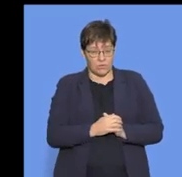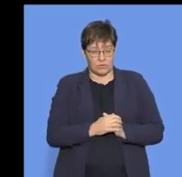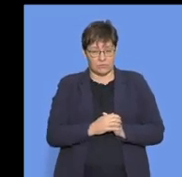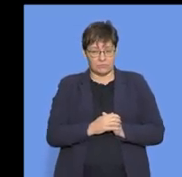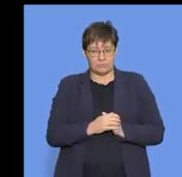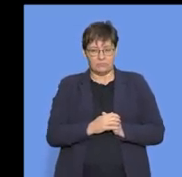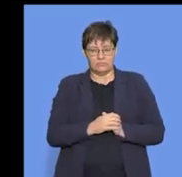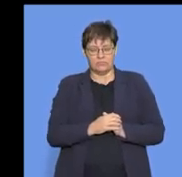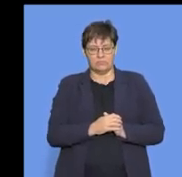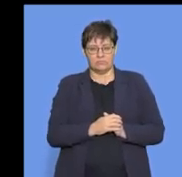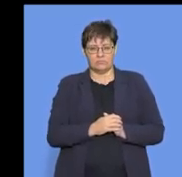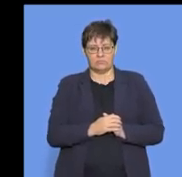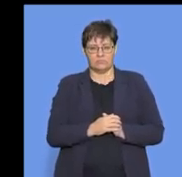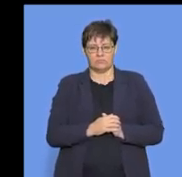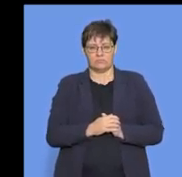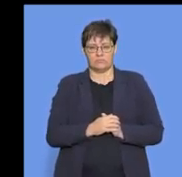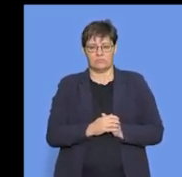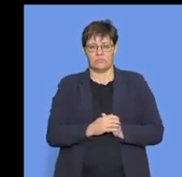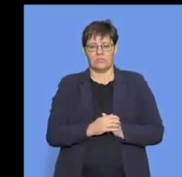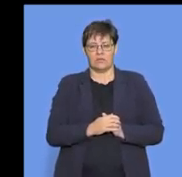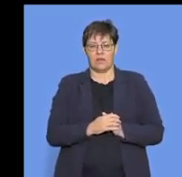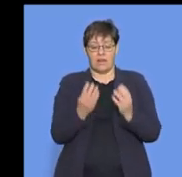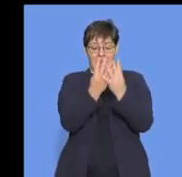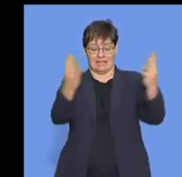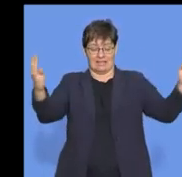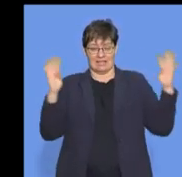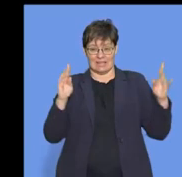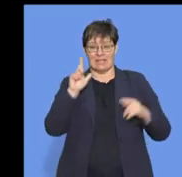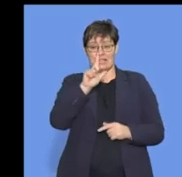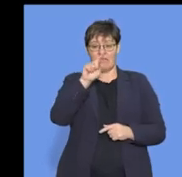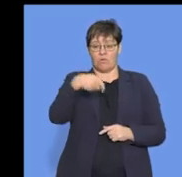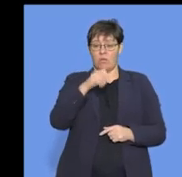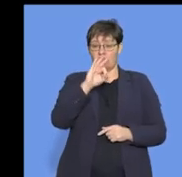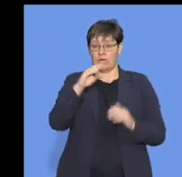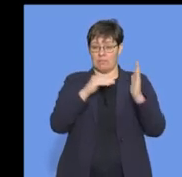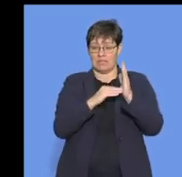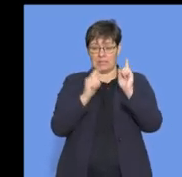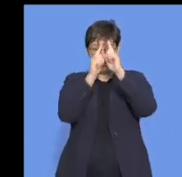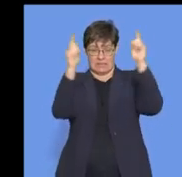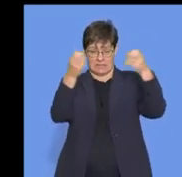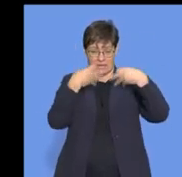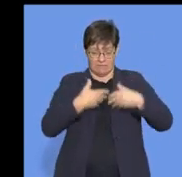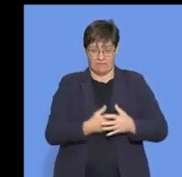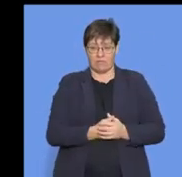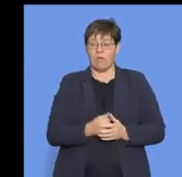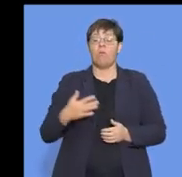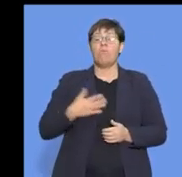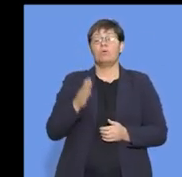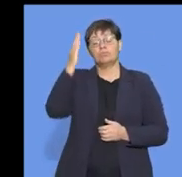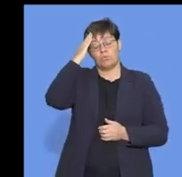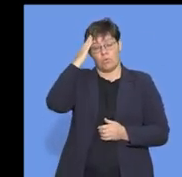know, they tell us the net is also 7,3 meters wide, so they give us this distance as